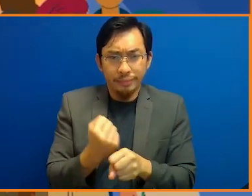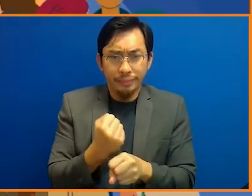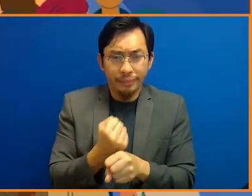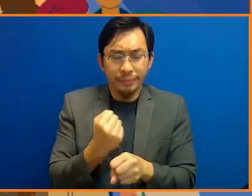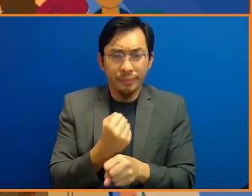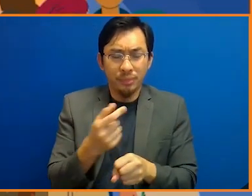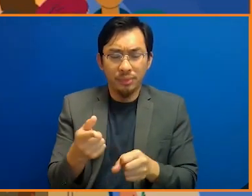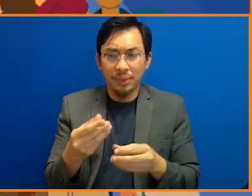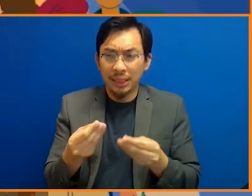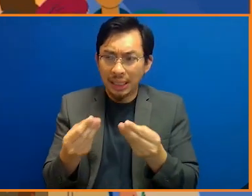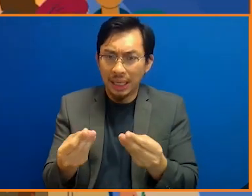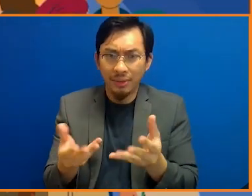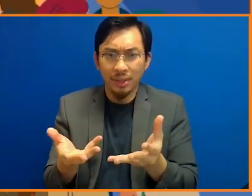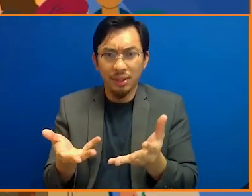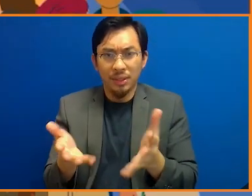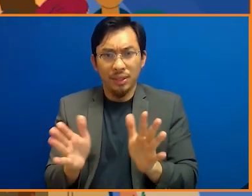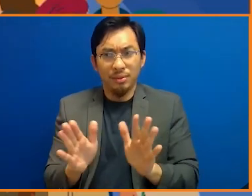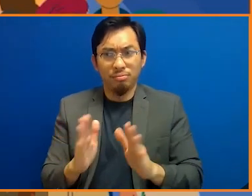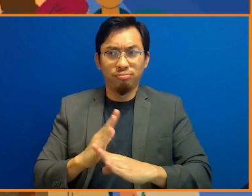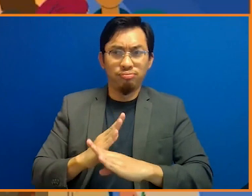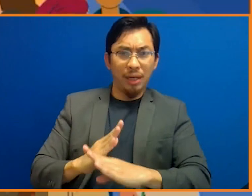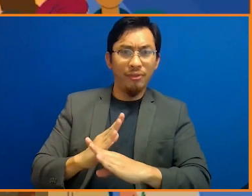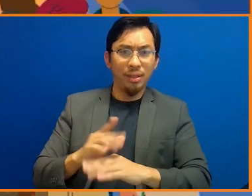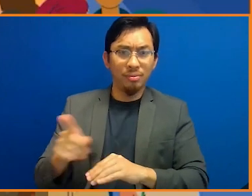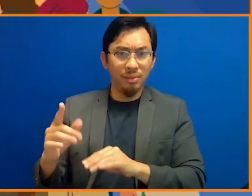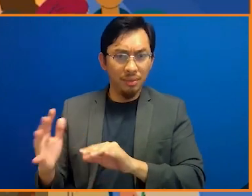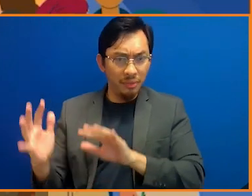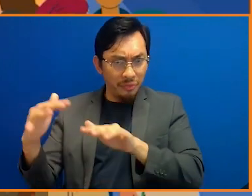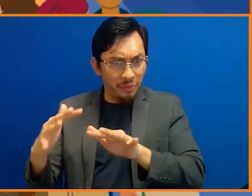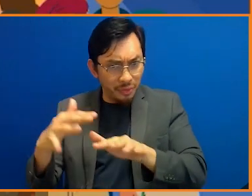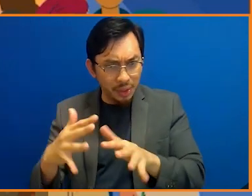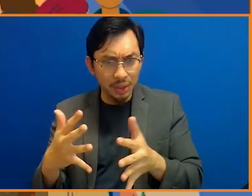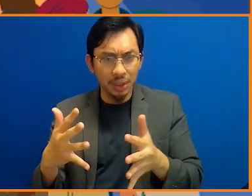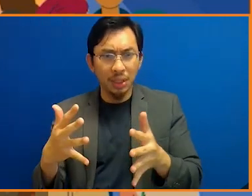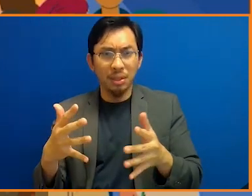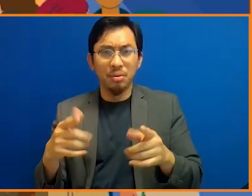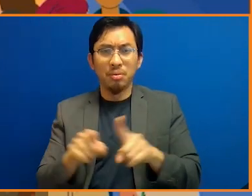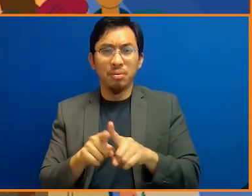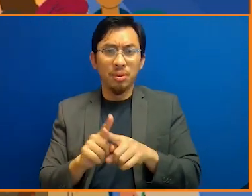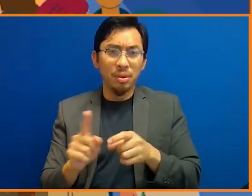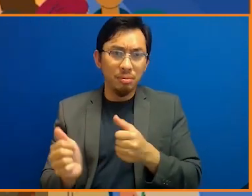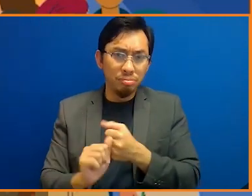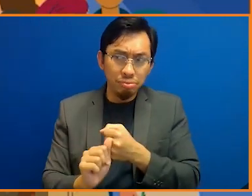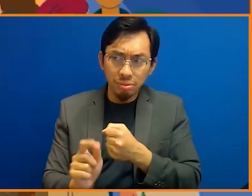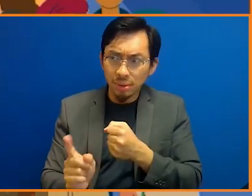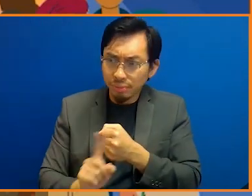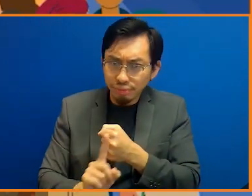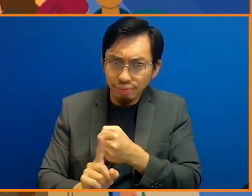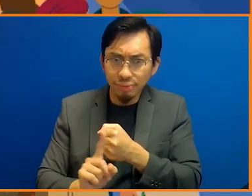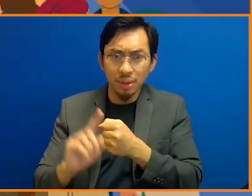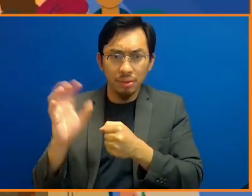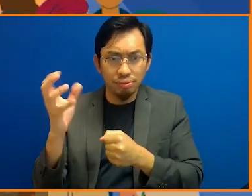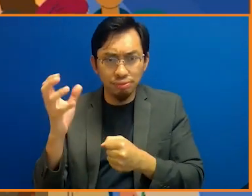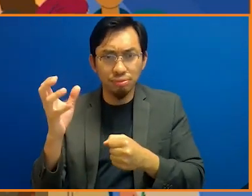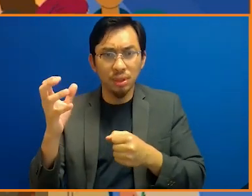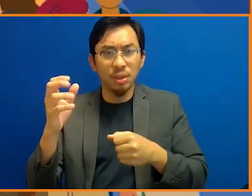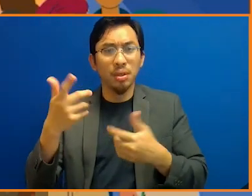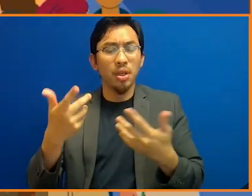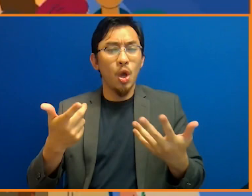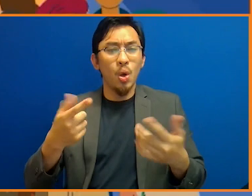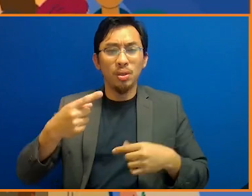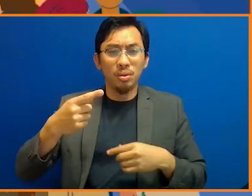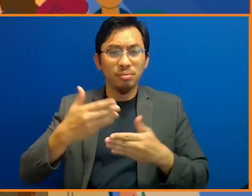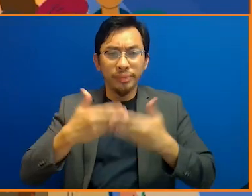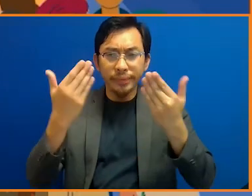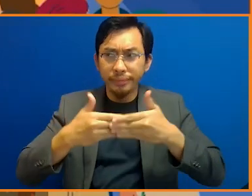idea how we can making use of the tsunami facility, not only for emergency